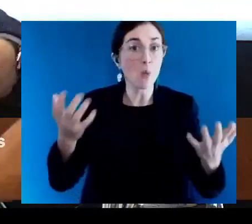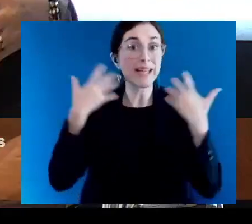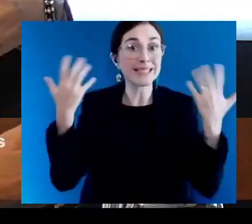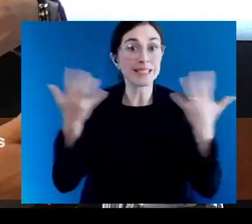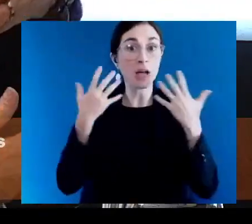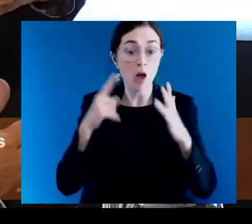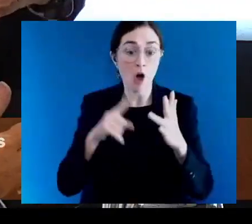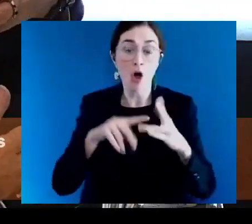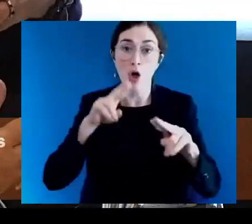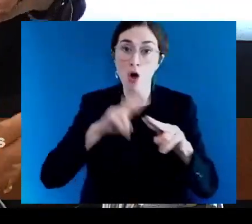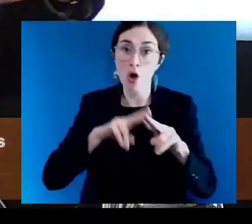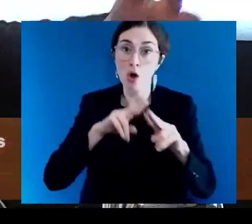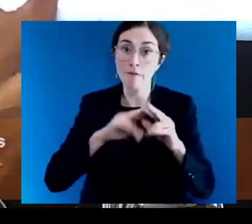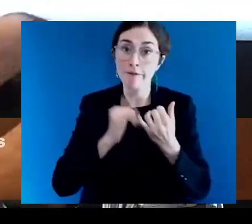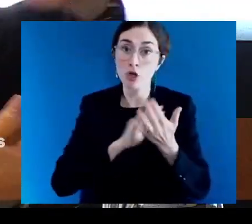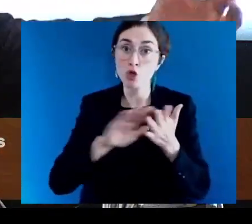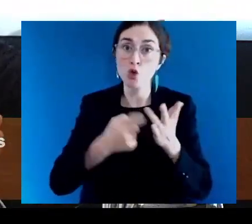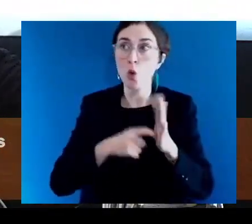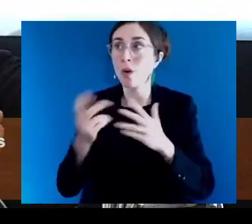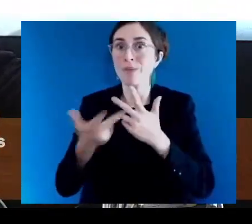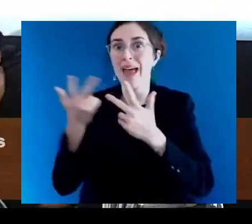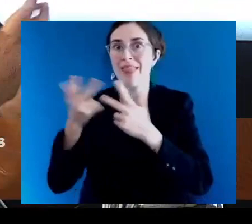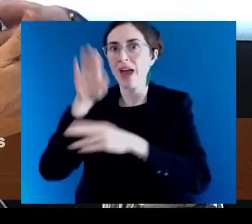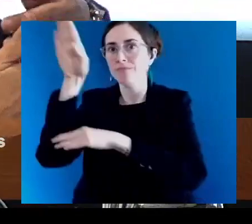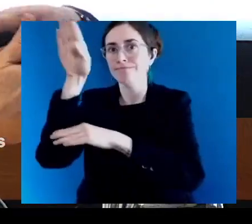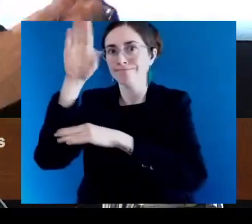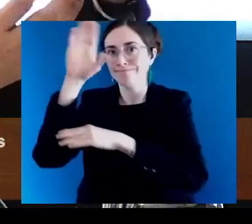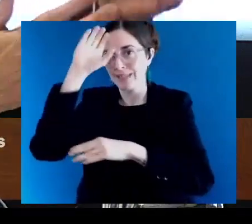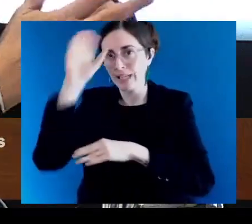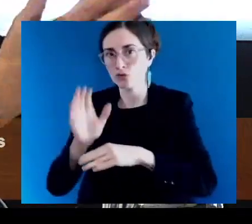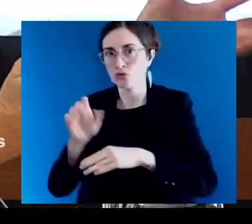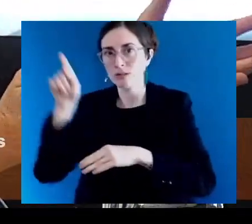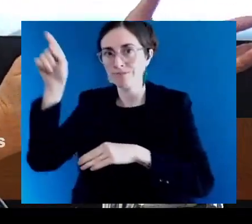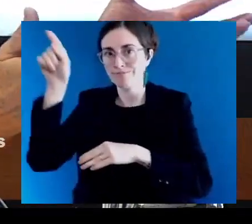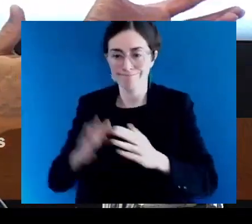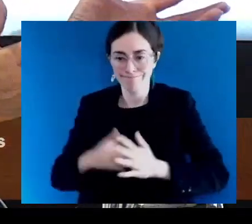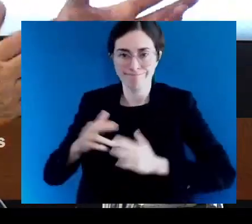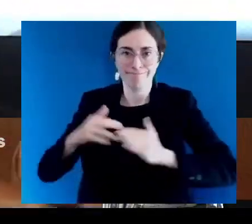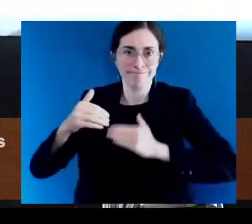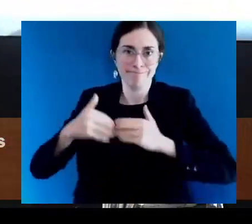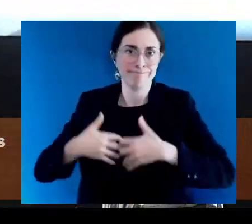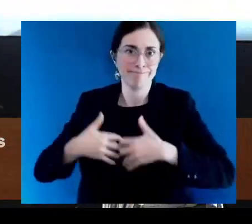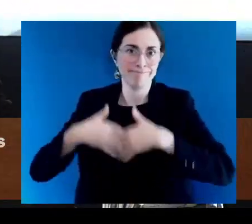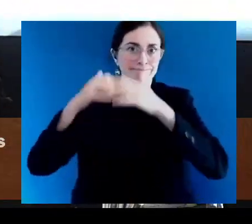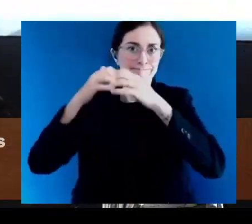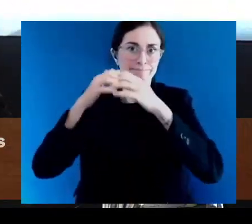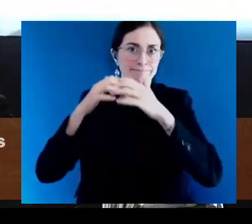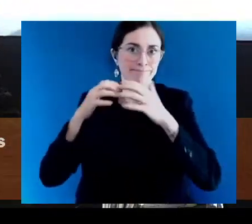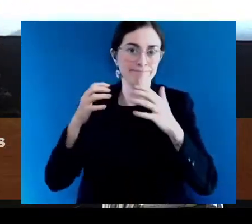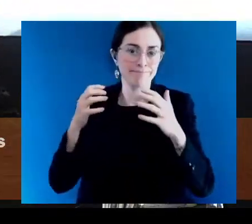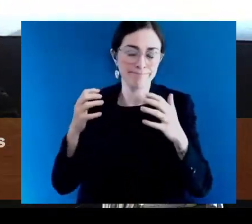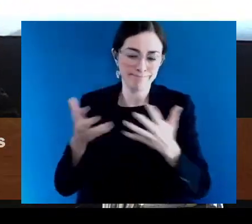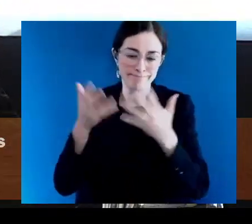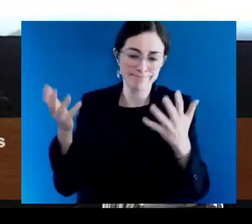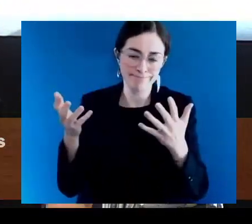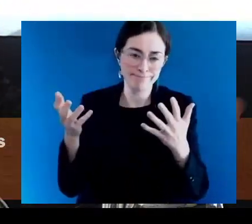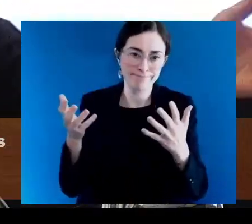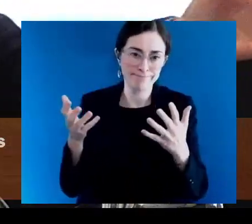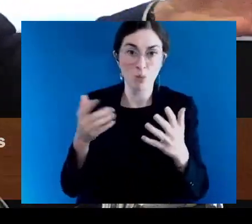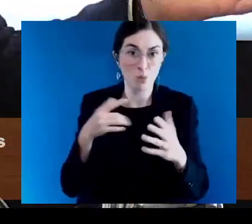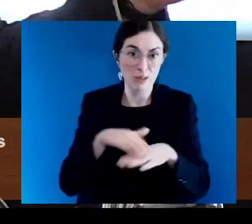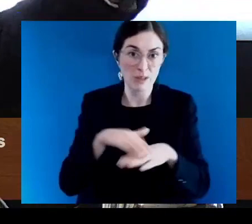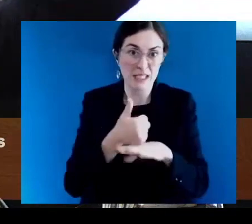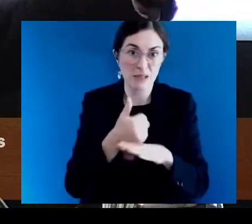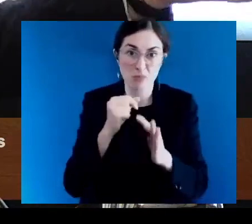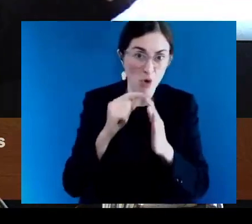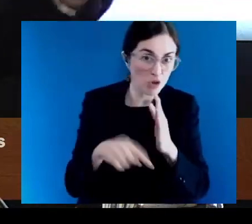is being developed and built. Almost every day, there's some project that is either been